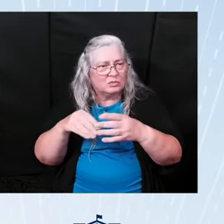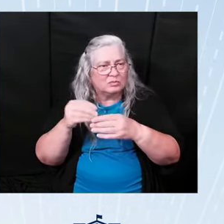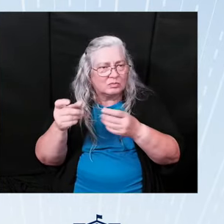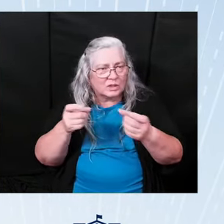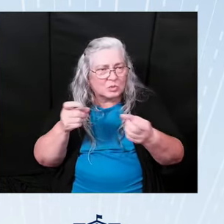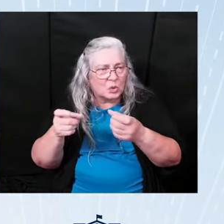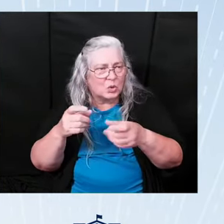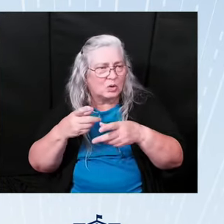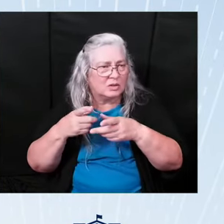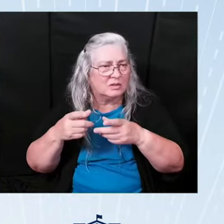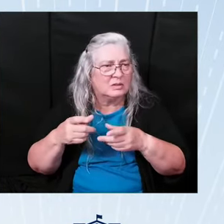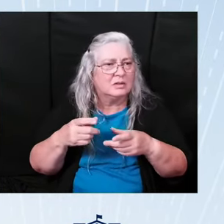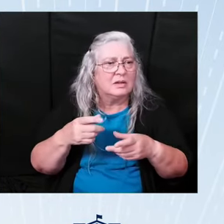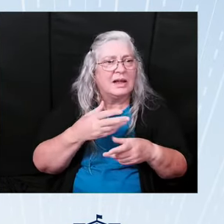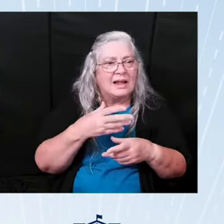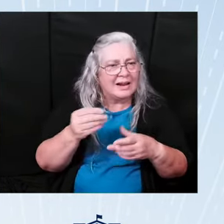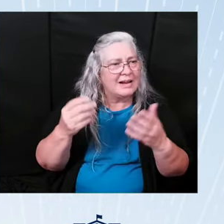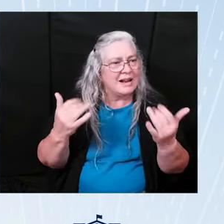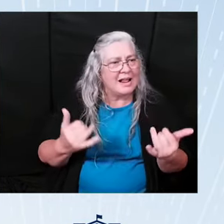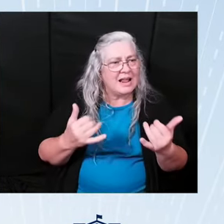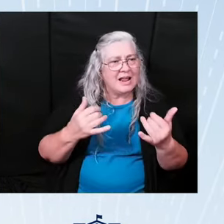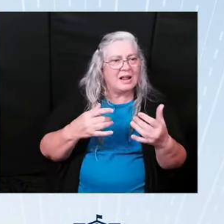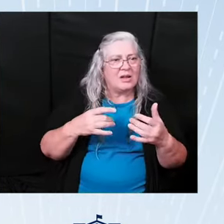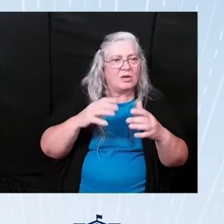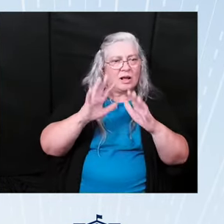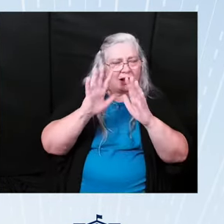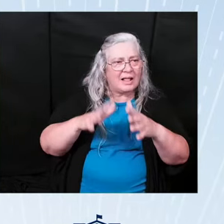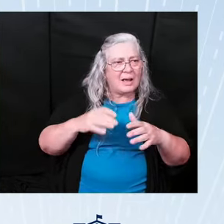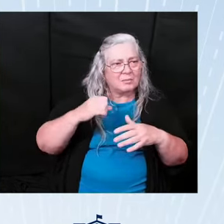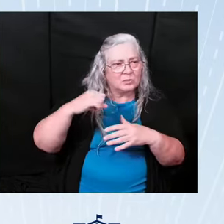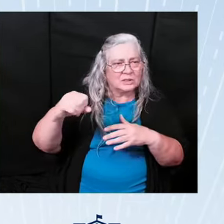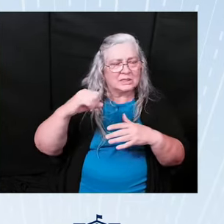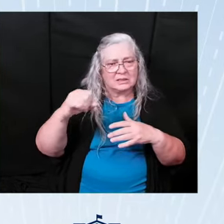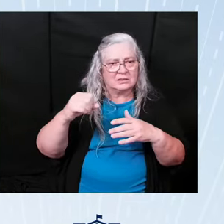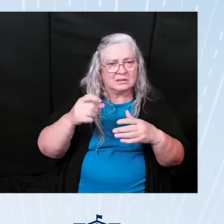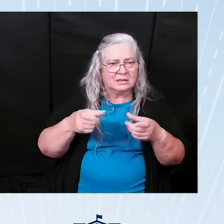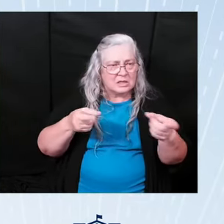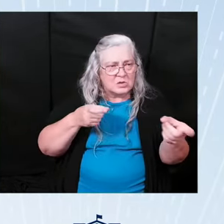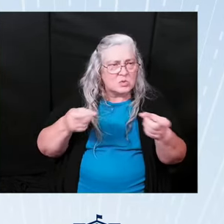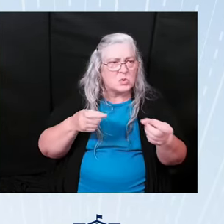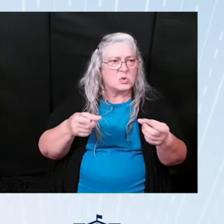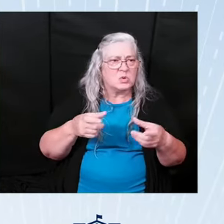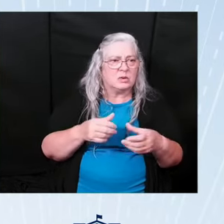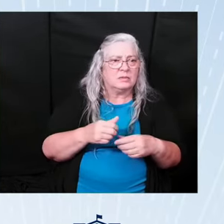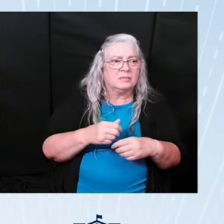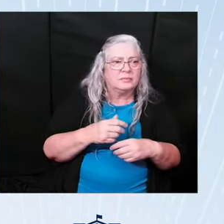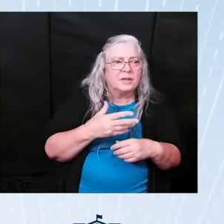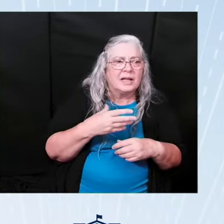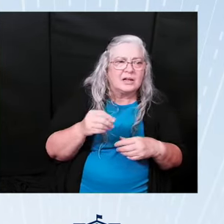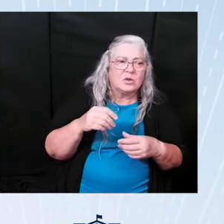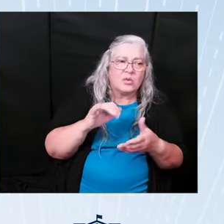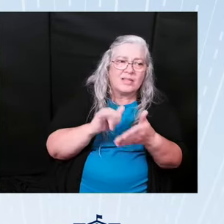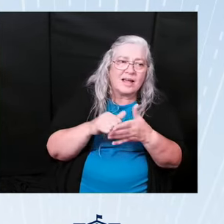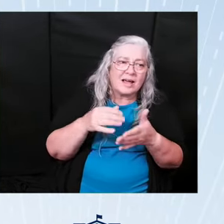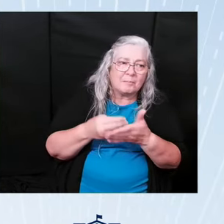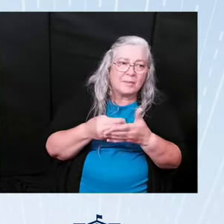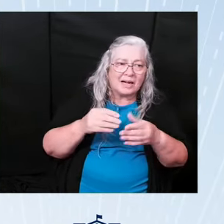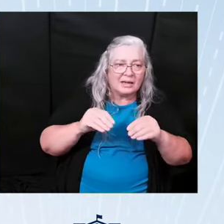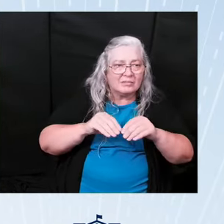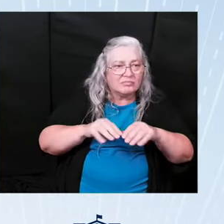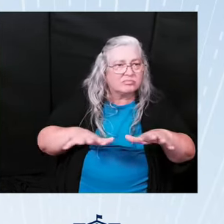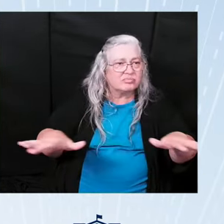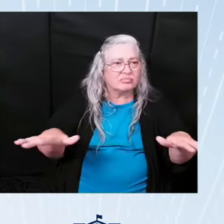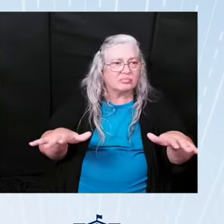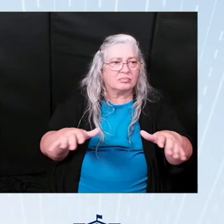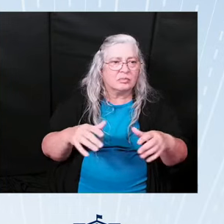actually getting the money to the ground and coming out of the ground. And so the president has created in this space a number of coordinators whose job it is to just get the